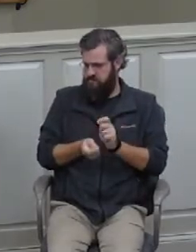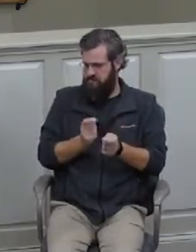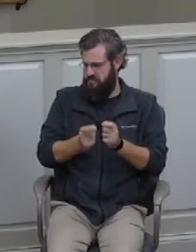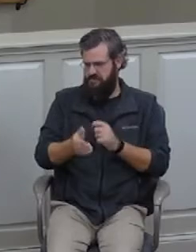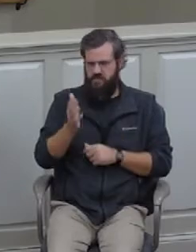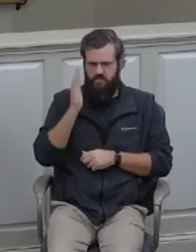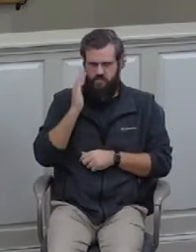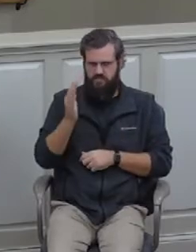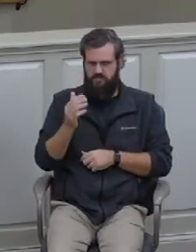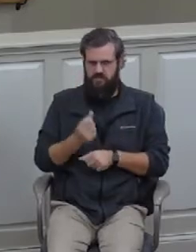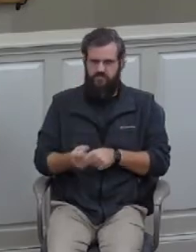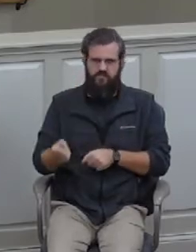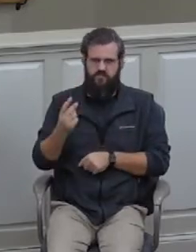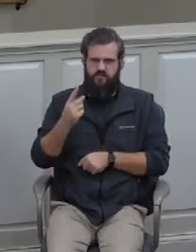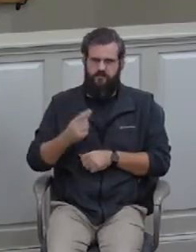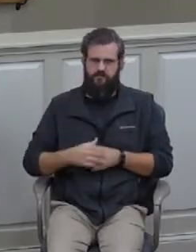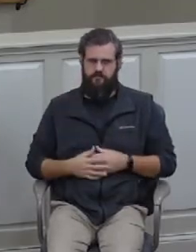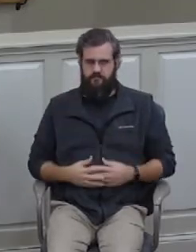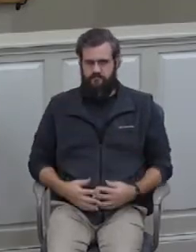coming about sometime next year.